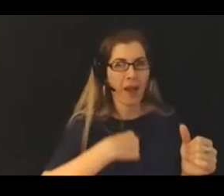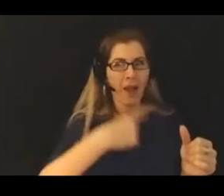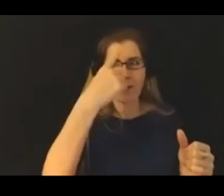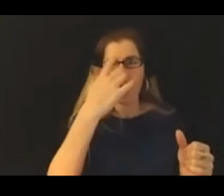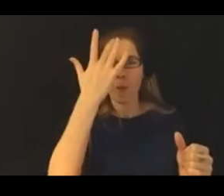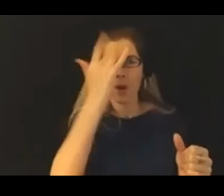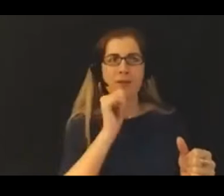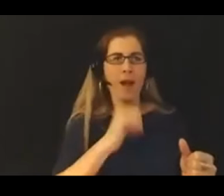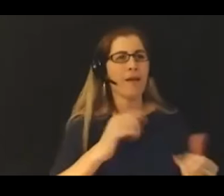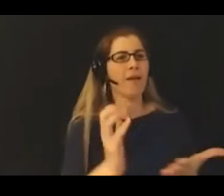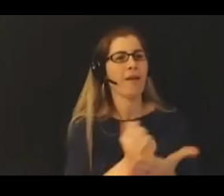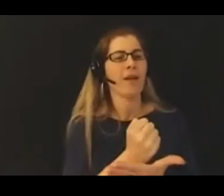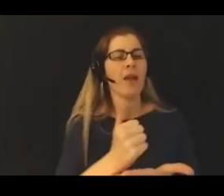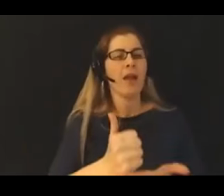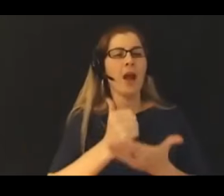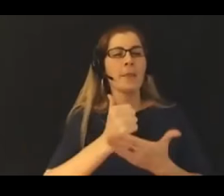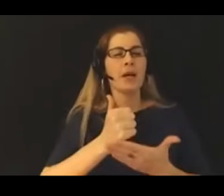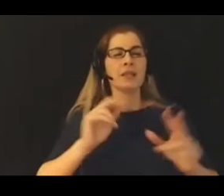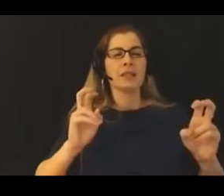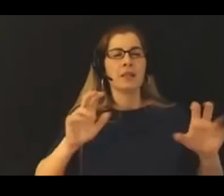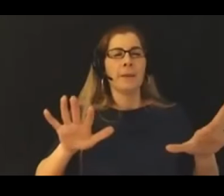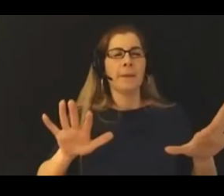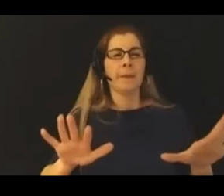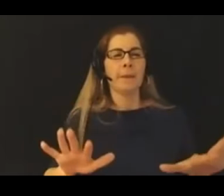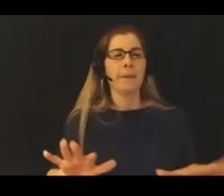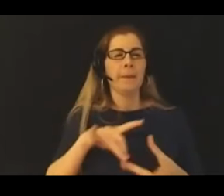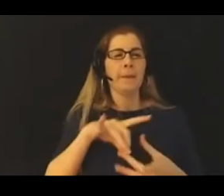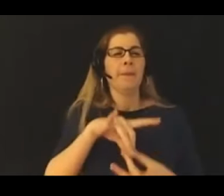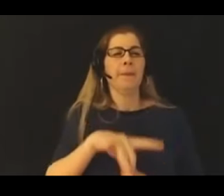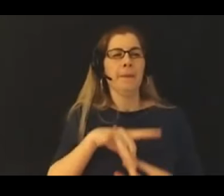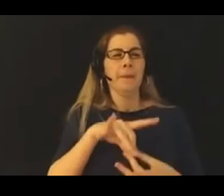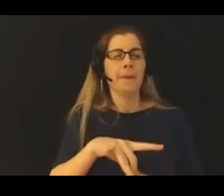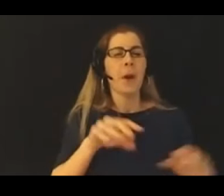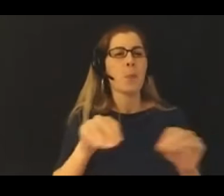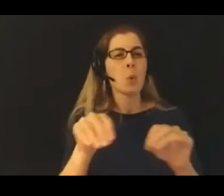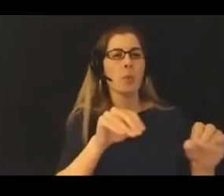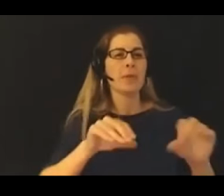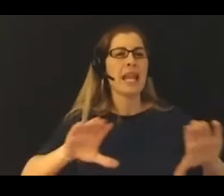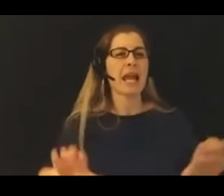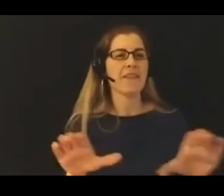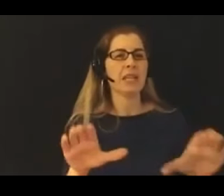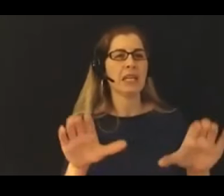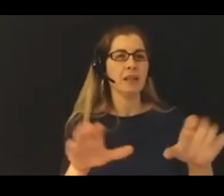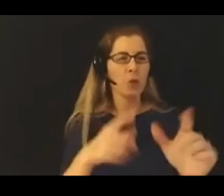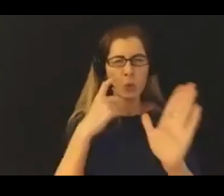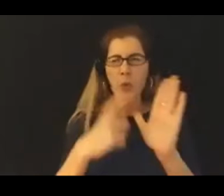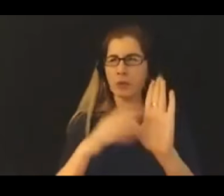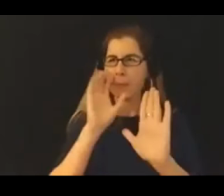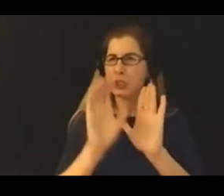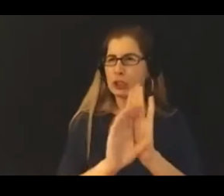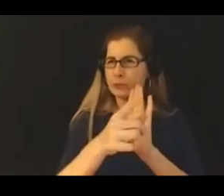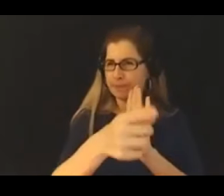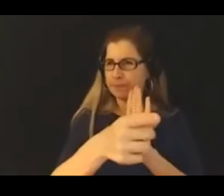a quick centering and grounding movement activity. And so you'll see the photos on the first